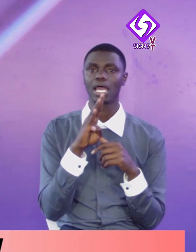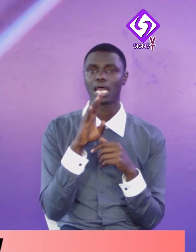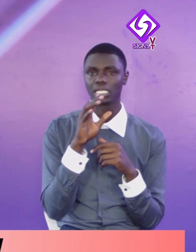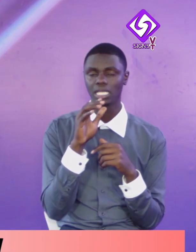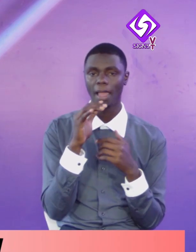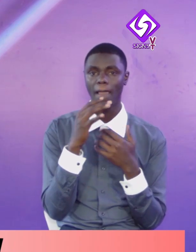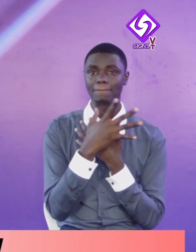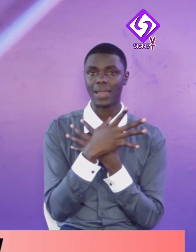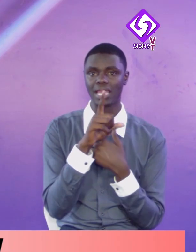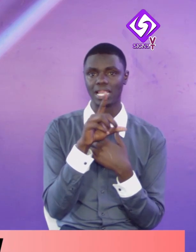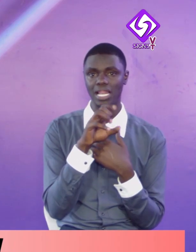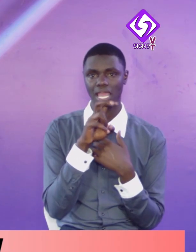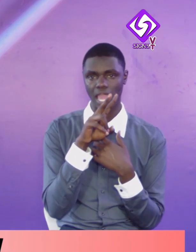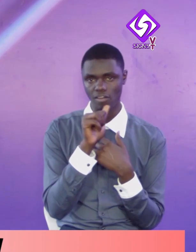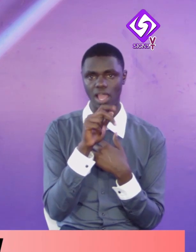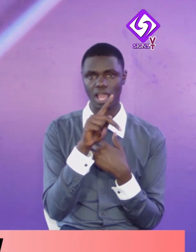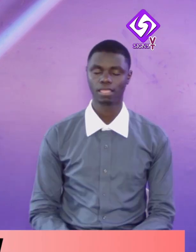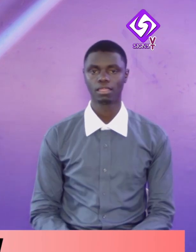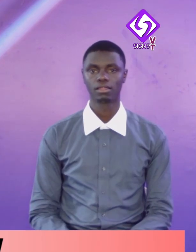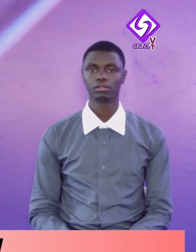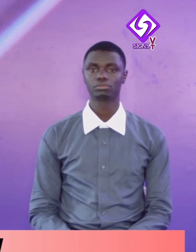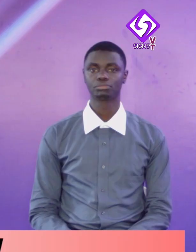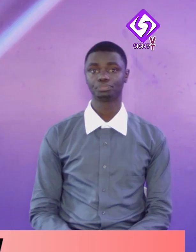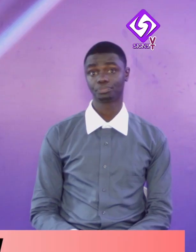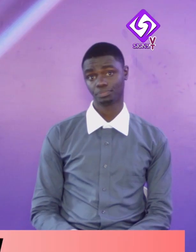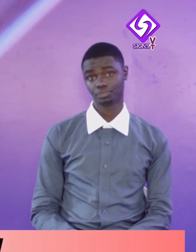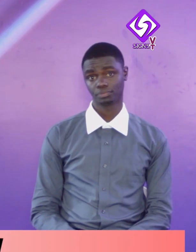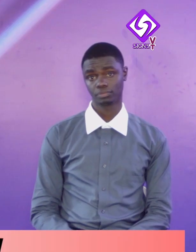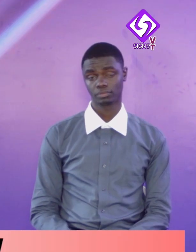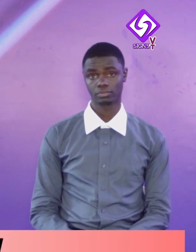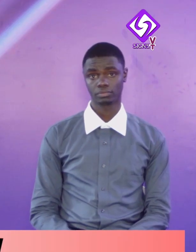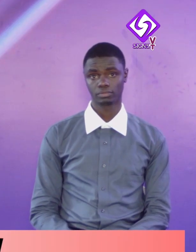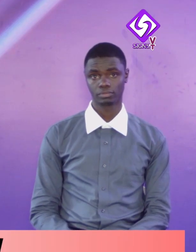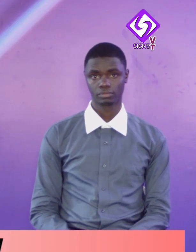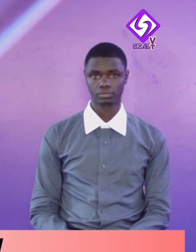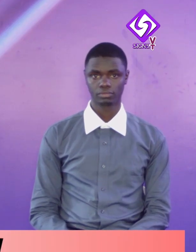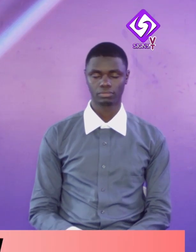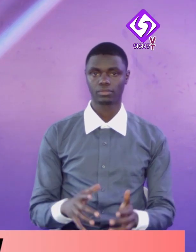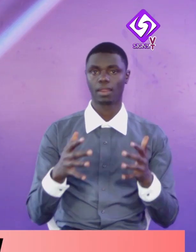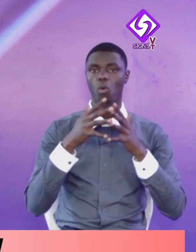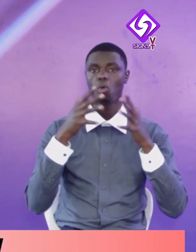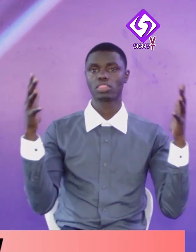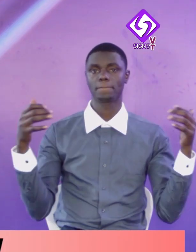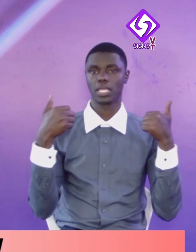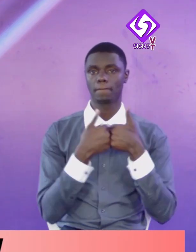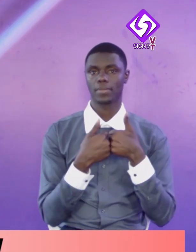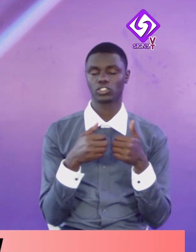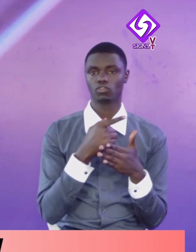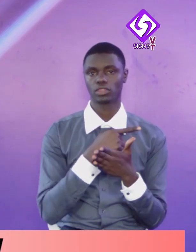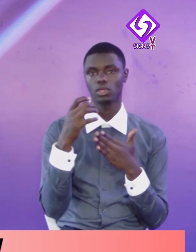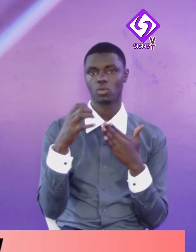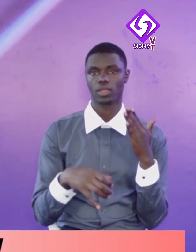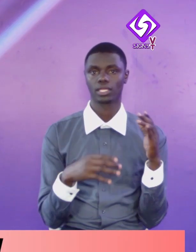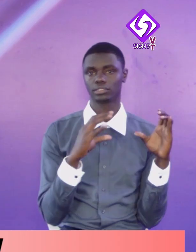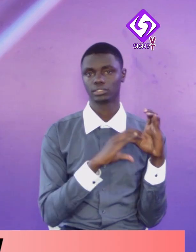Ecuador, he has been helping those teams so much. Now we are coming to the big match of the weekend,